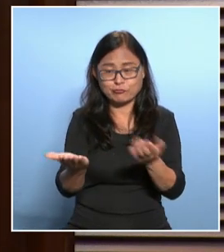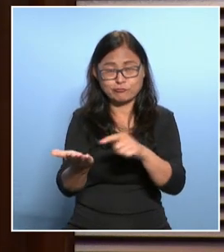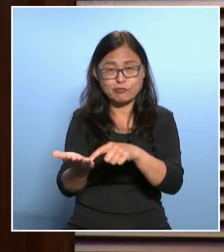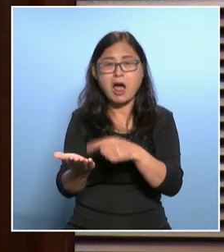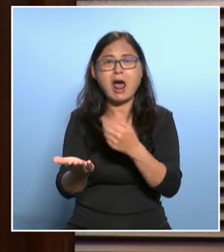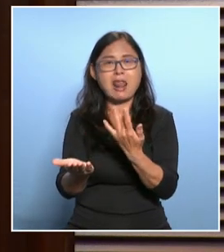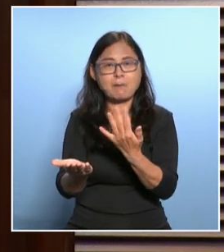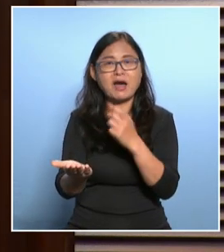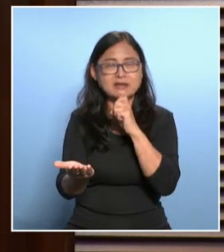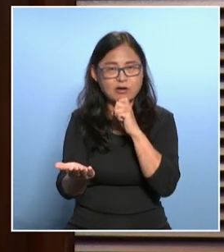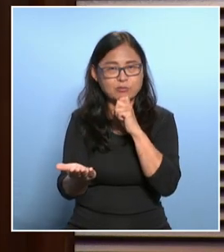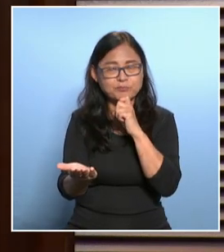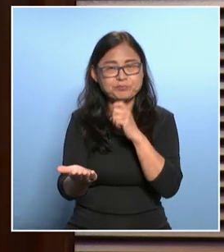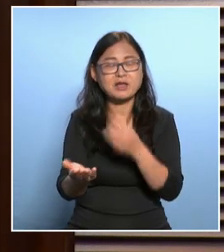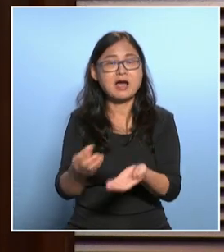Second,